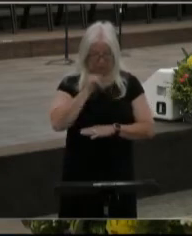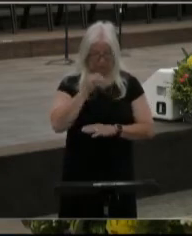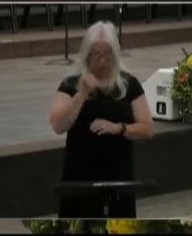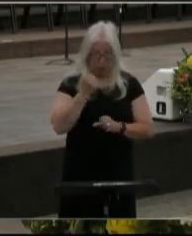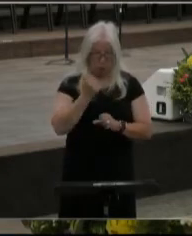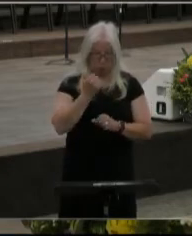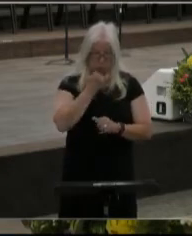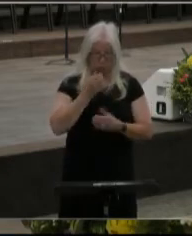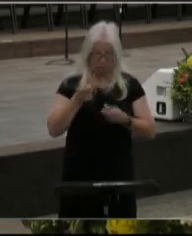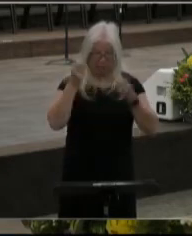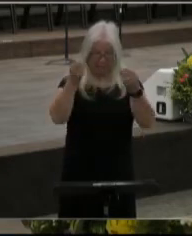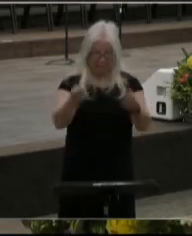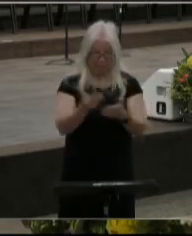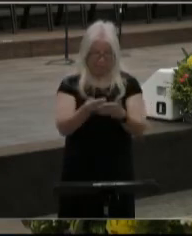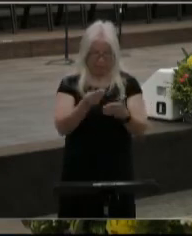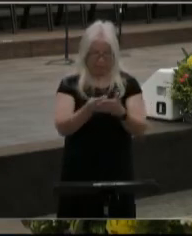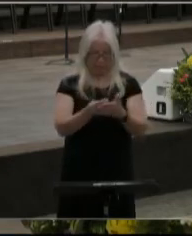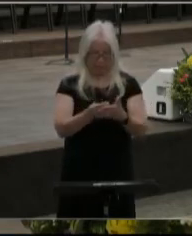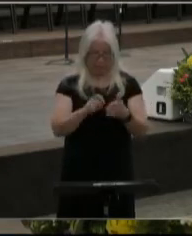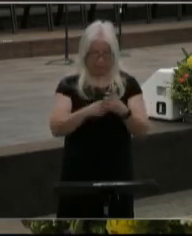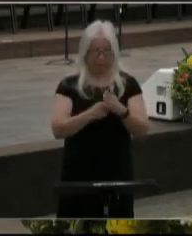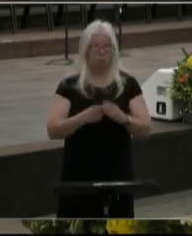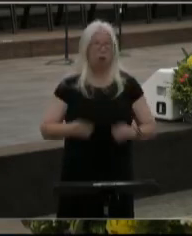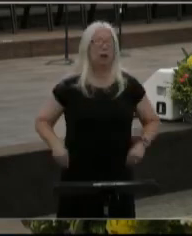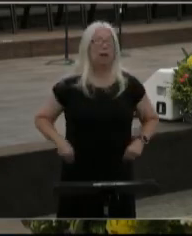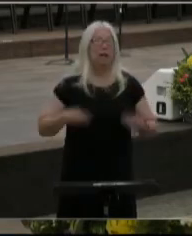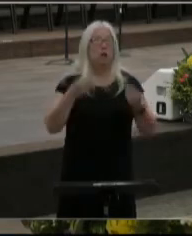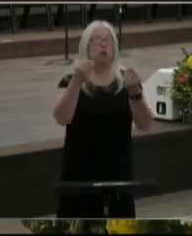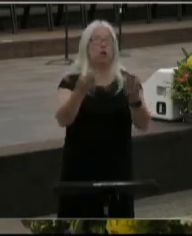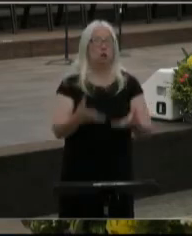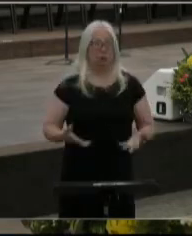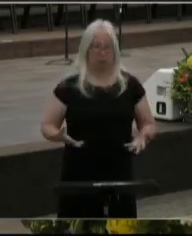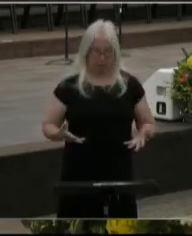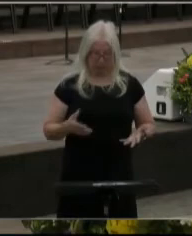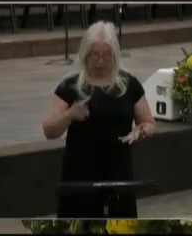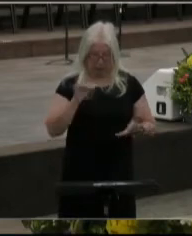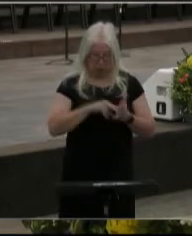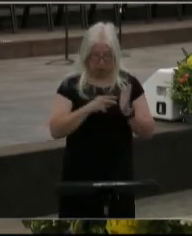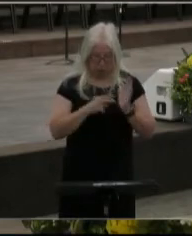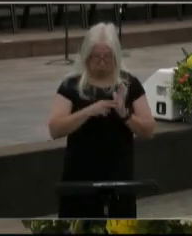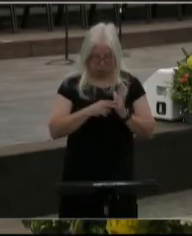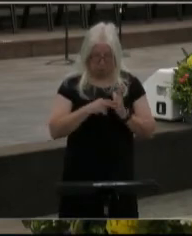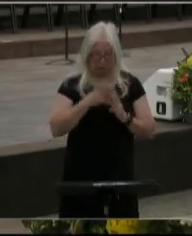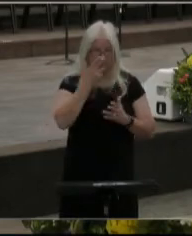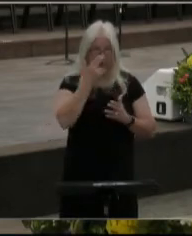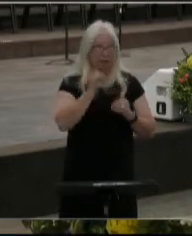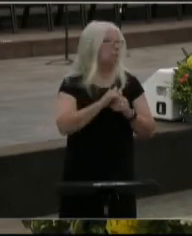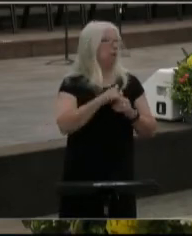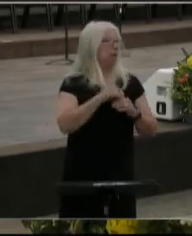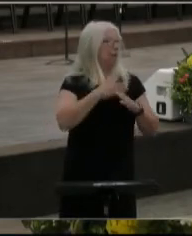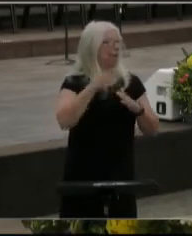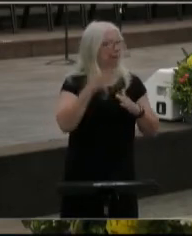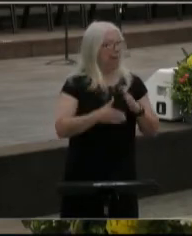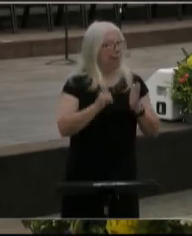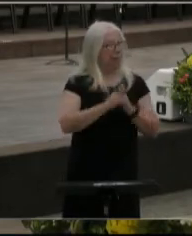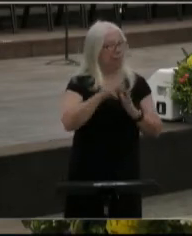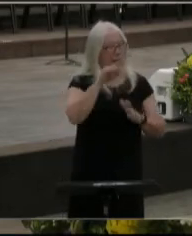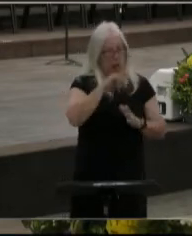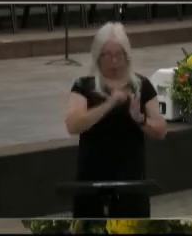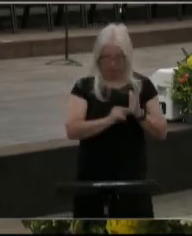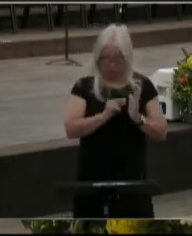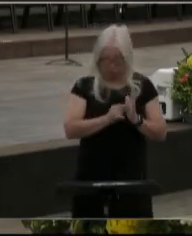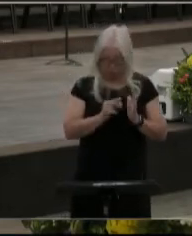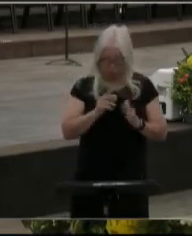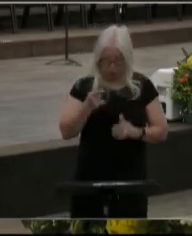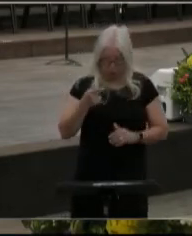not wrong to give money. And the key word's generosity. And I didn't do this on purpose, but it did tickle me when I got to the end of this thing and I looked at the key words